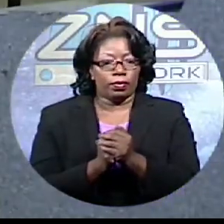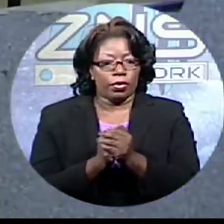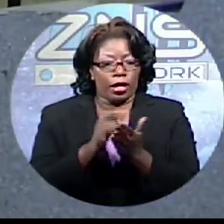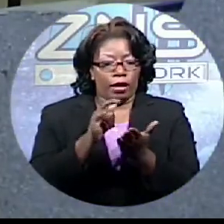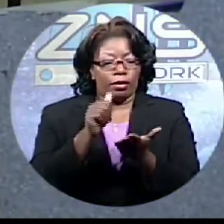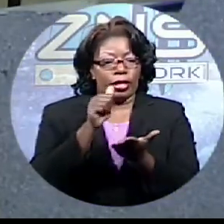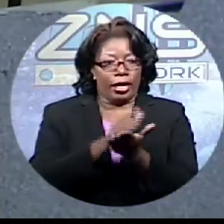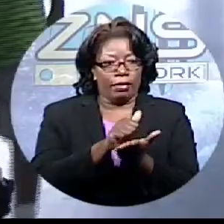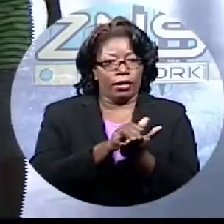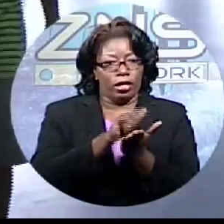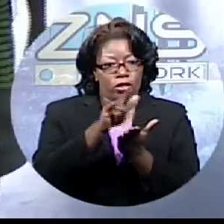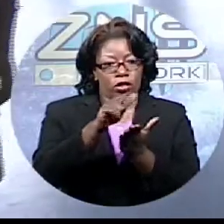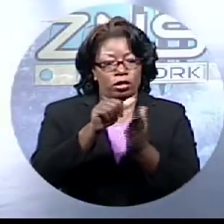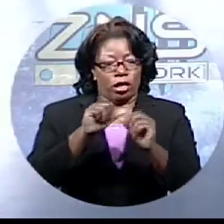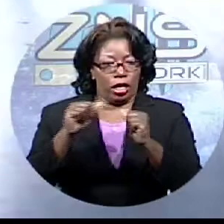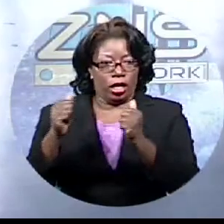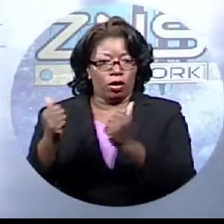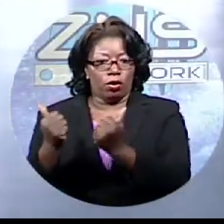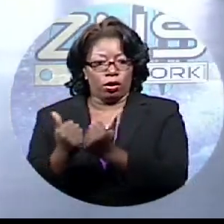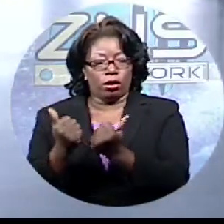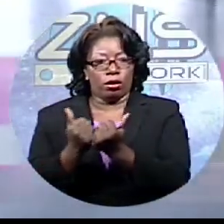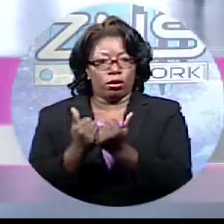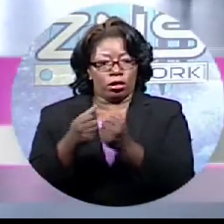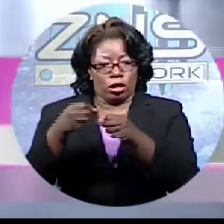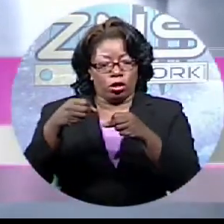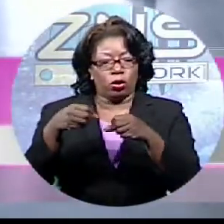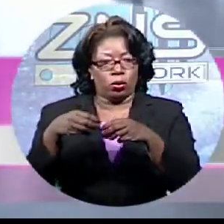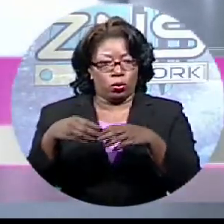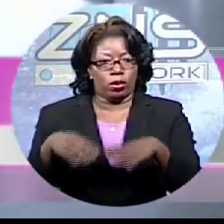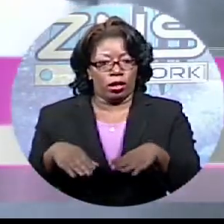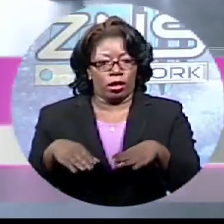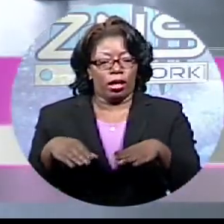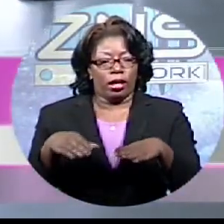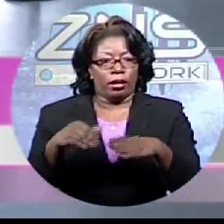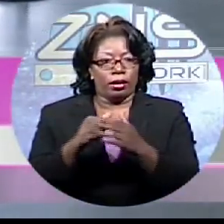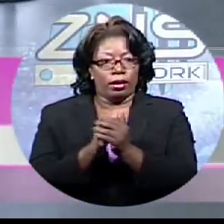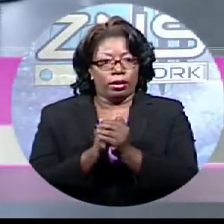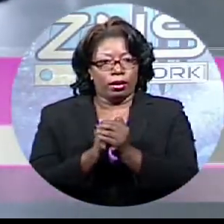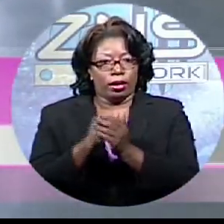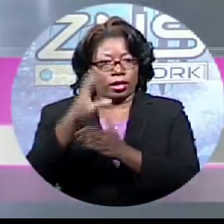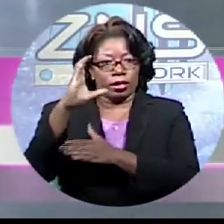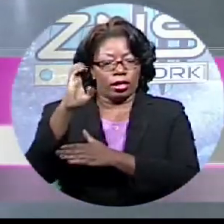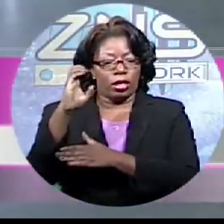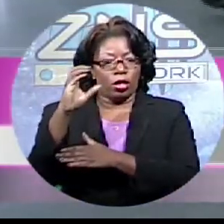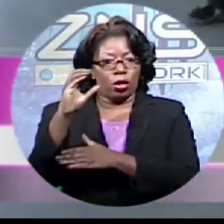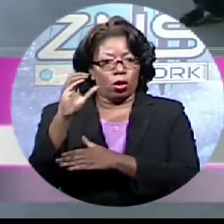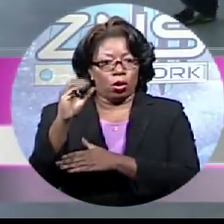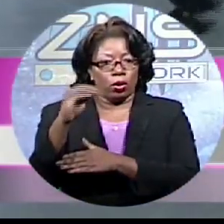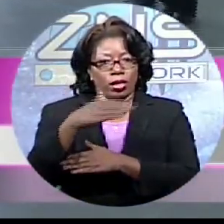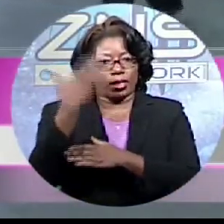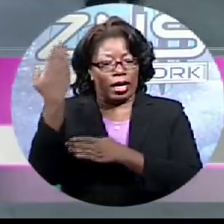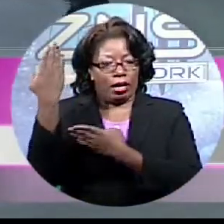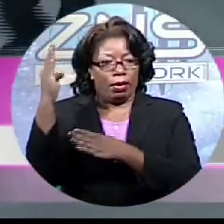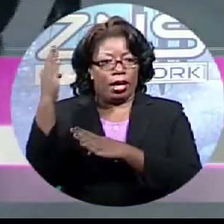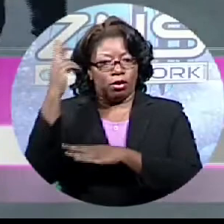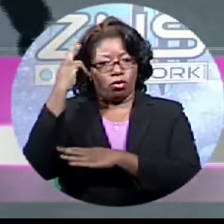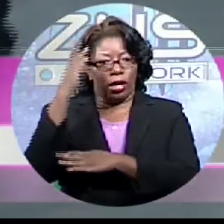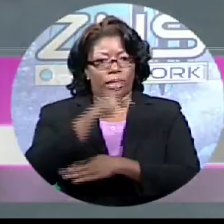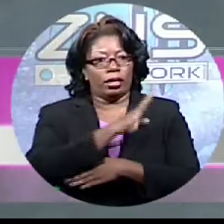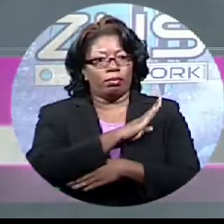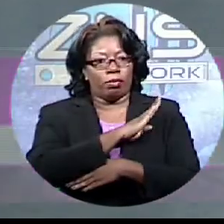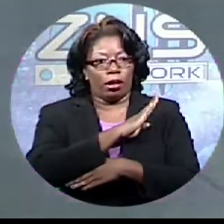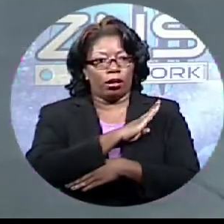aviation sector say they're losing mileage in their own industry. It's something CEO of Sky Bahamas, Randy Butler, has been lobbying